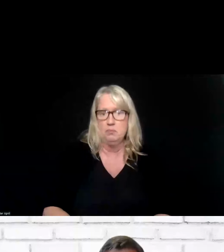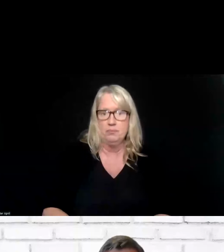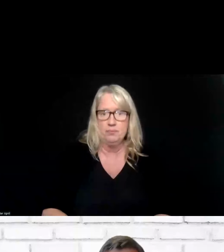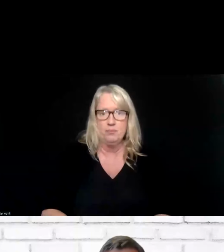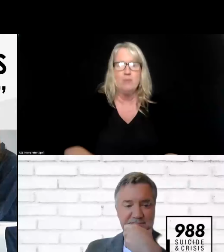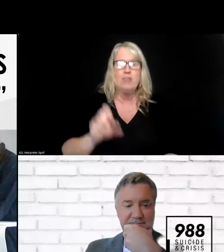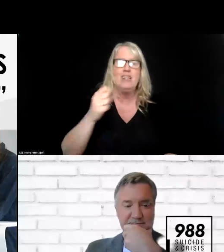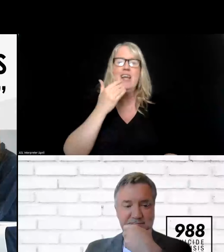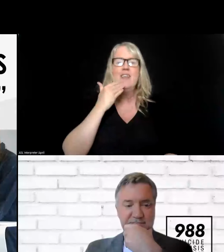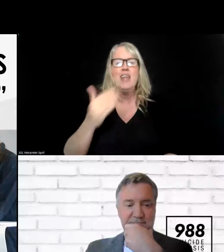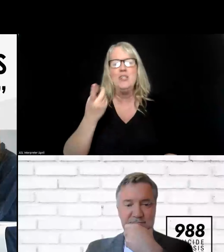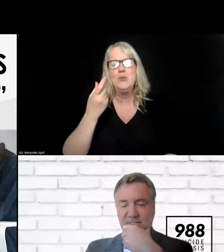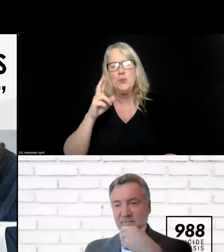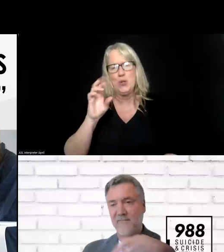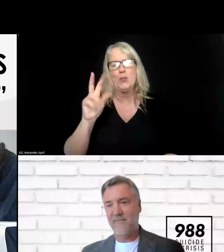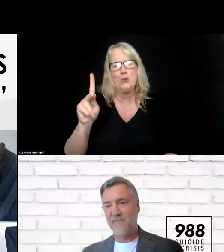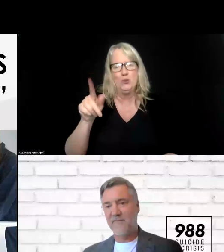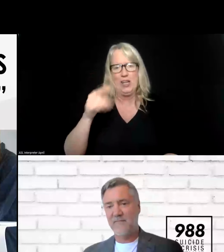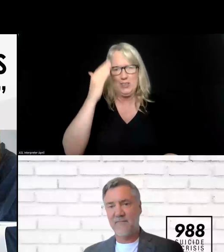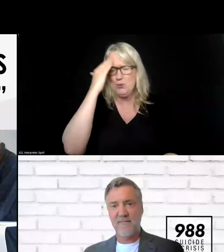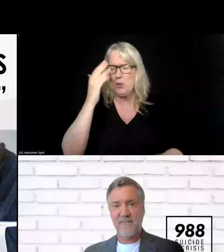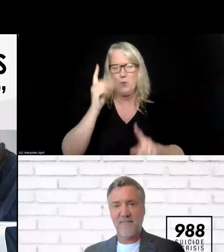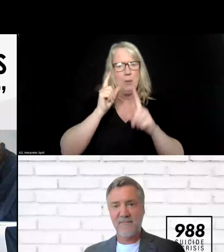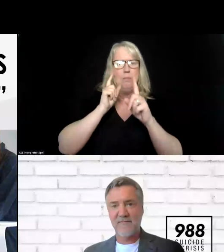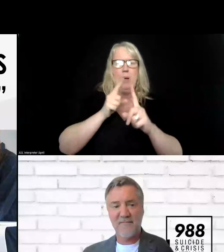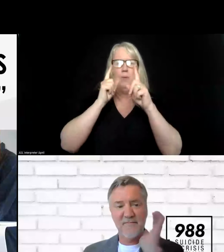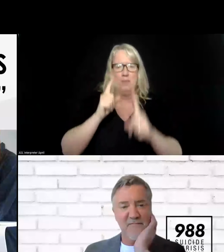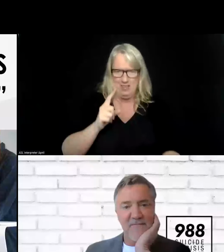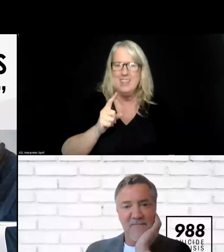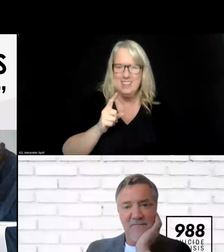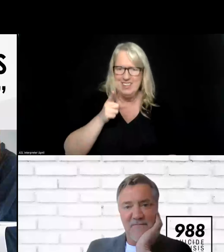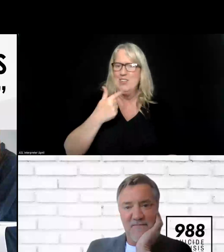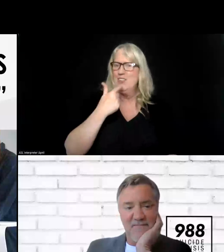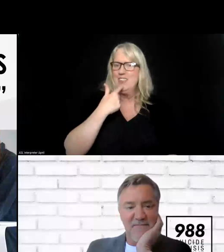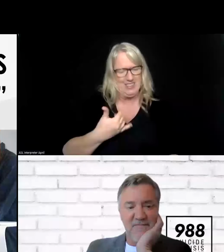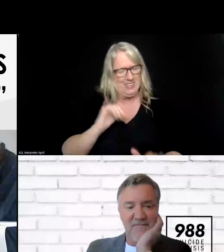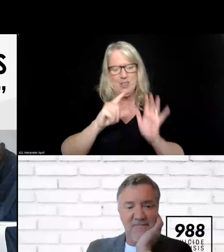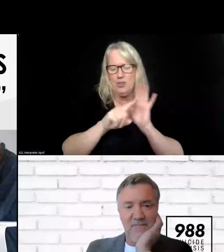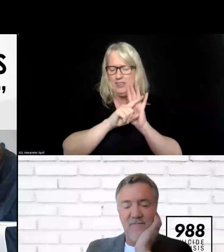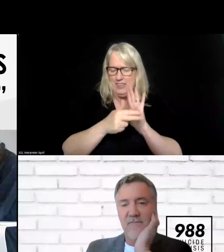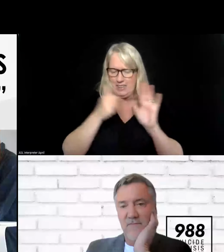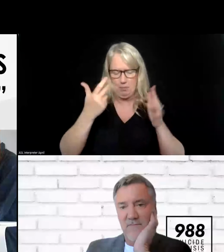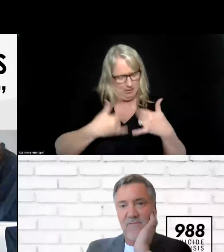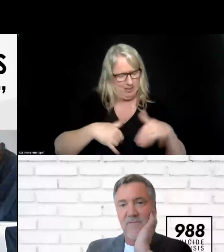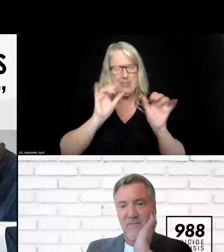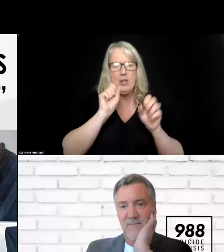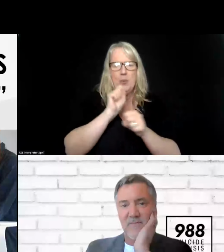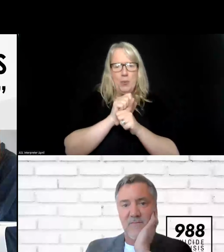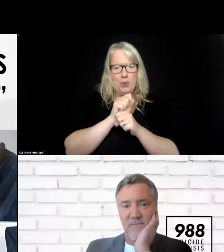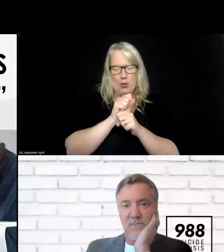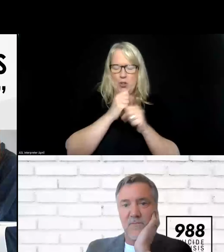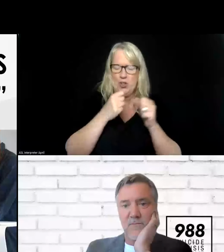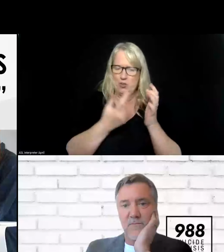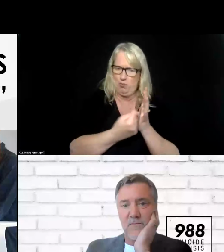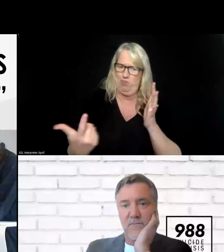Yes, well, thank you, Dr. Chuck. I think, you know, you hit the nail on the head there. You know, there's still stigma and we still have work to do with stigma.